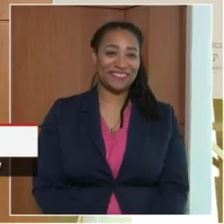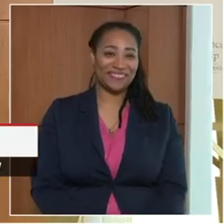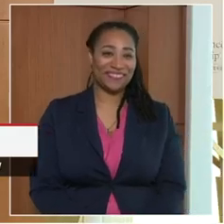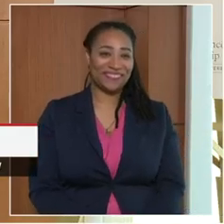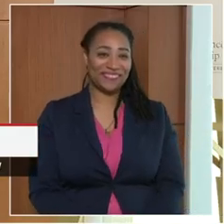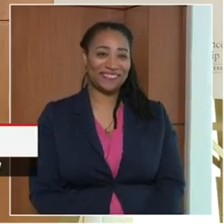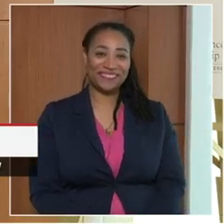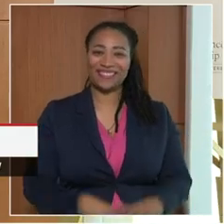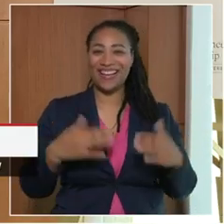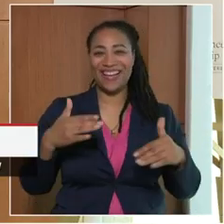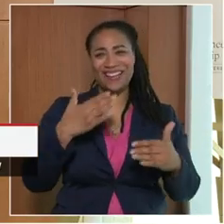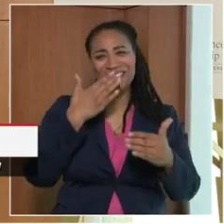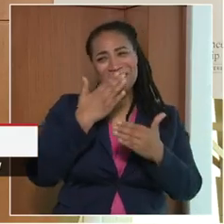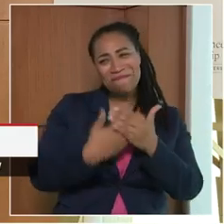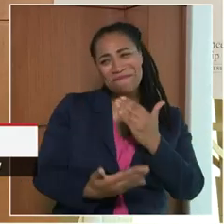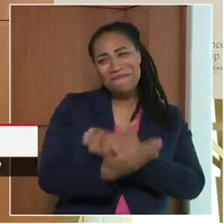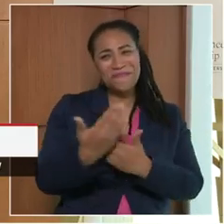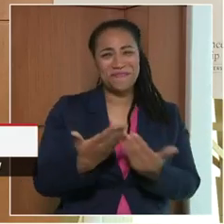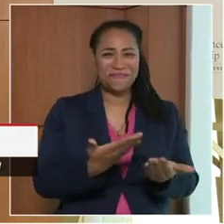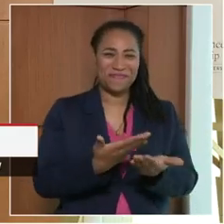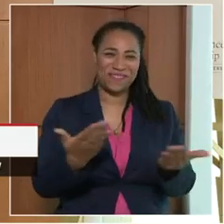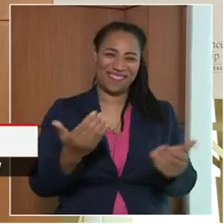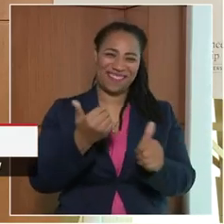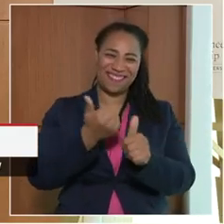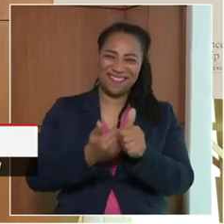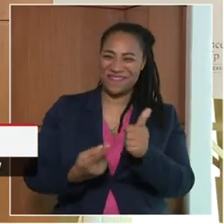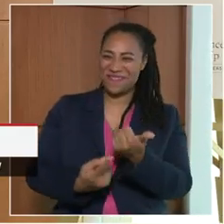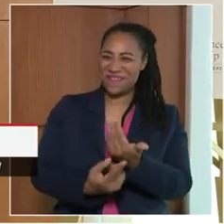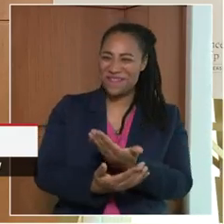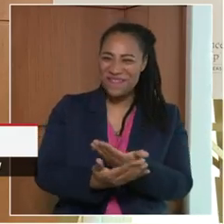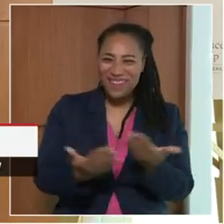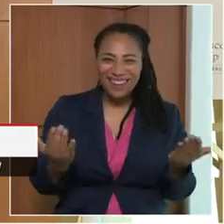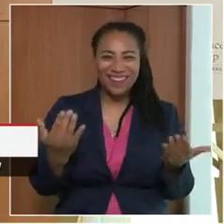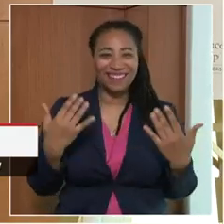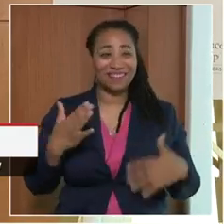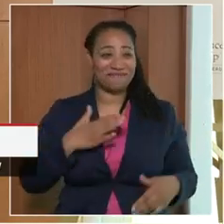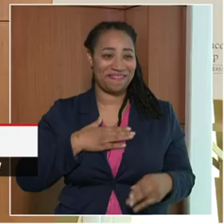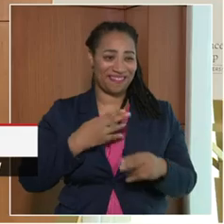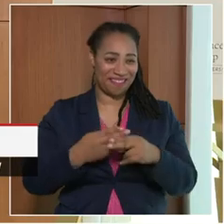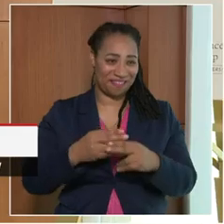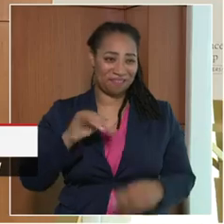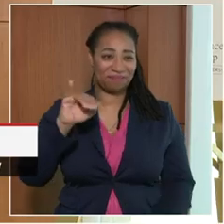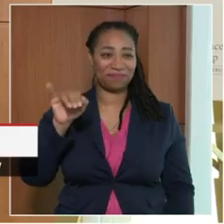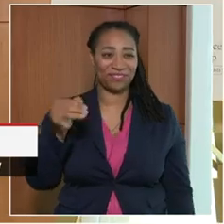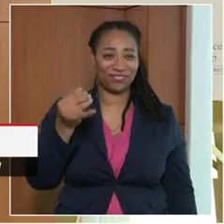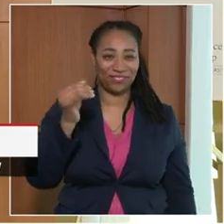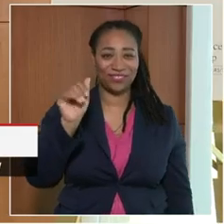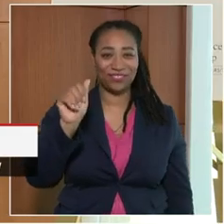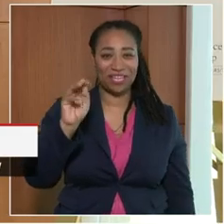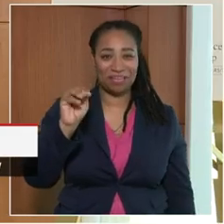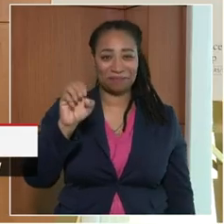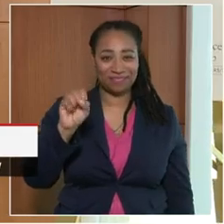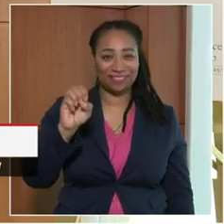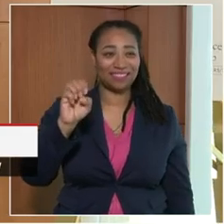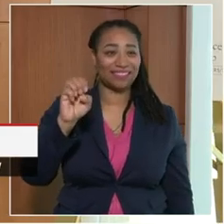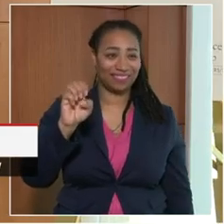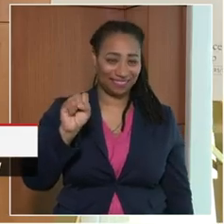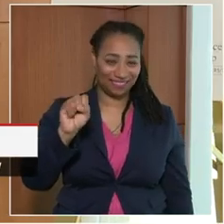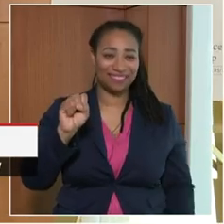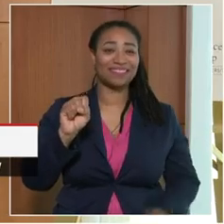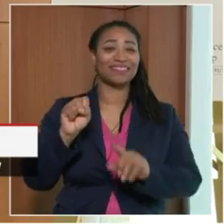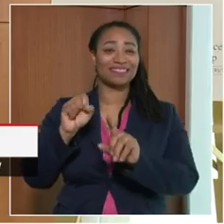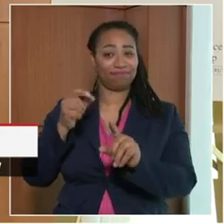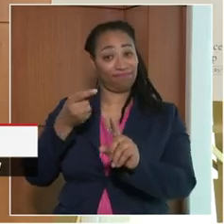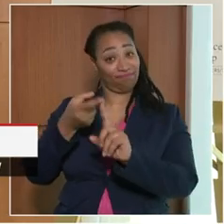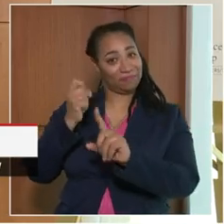Great morning, everyone. I'm Jamise Harvey, a Washingtonian and a recreation specialist with 10 years